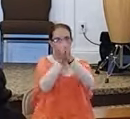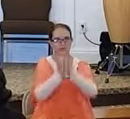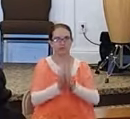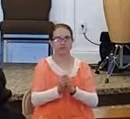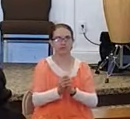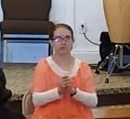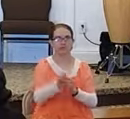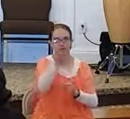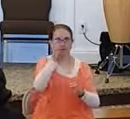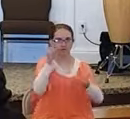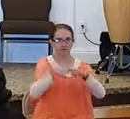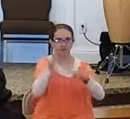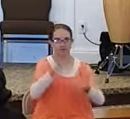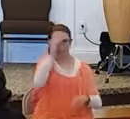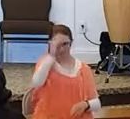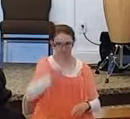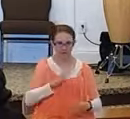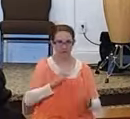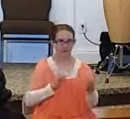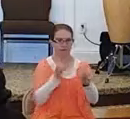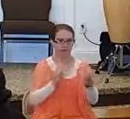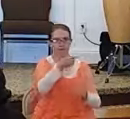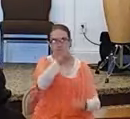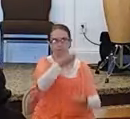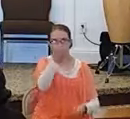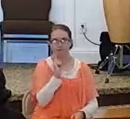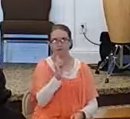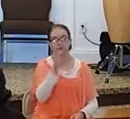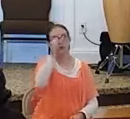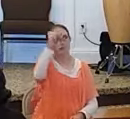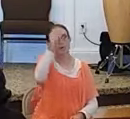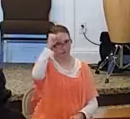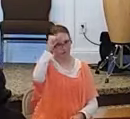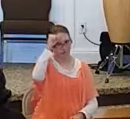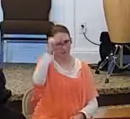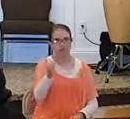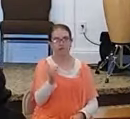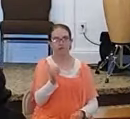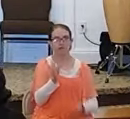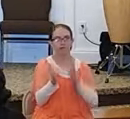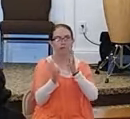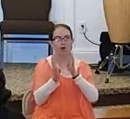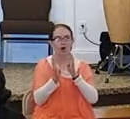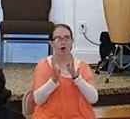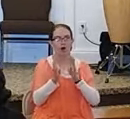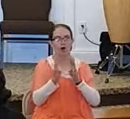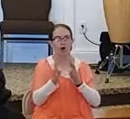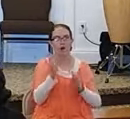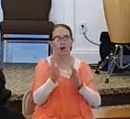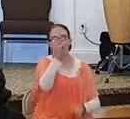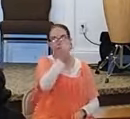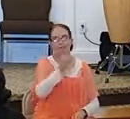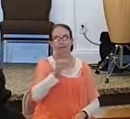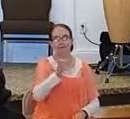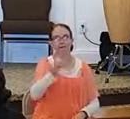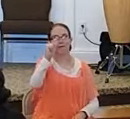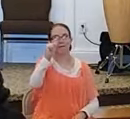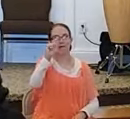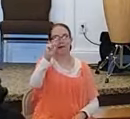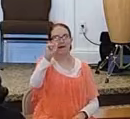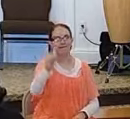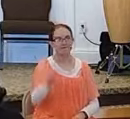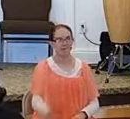sat down, and the man in front of him turned around and said, sir, you speak wonderful ancient Latin.